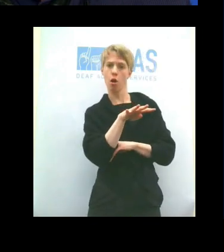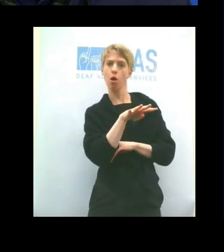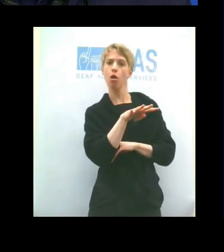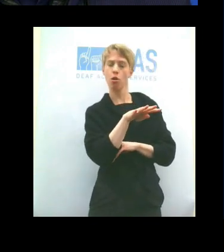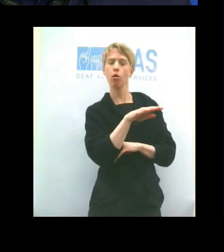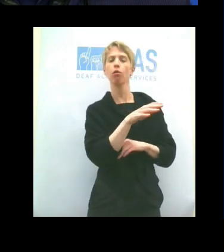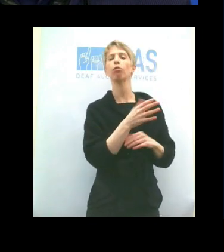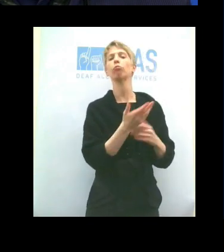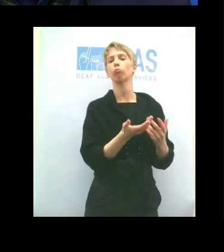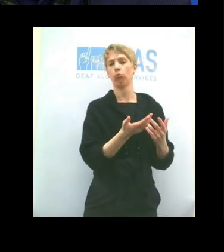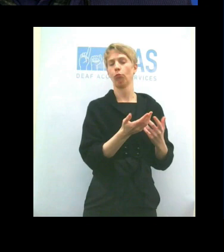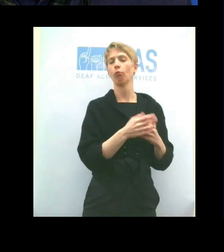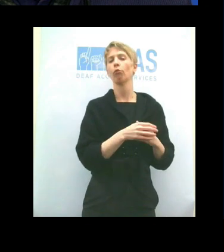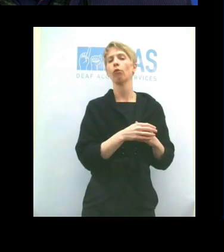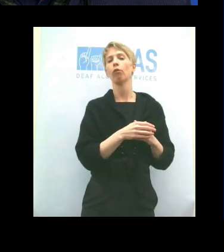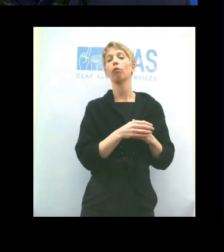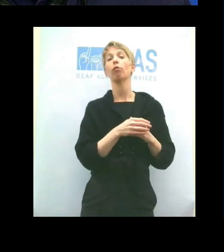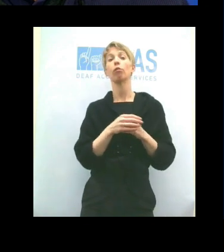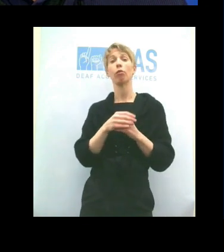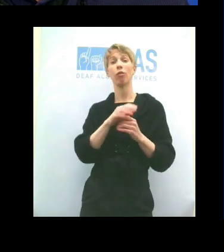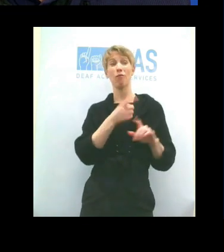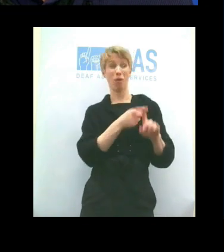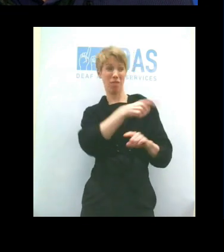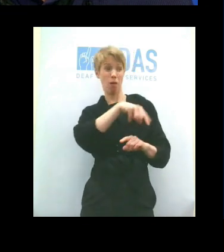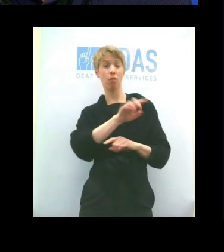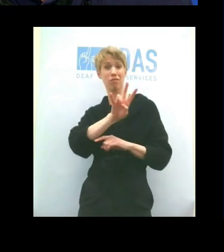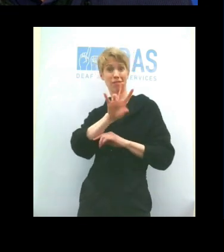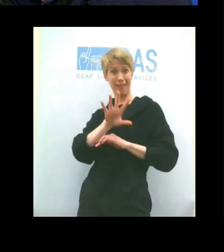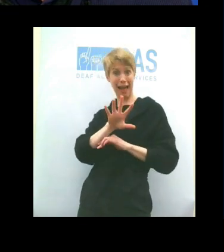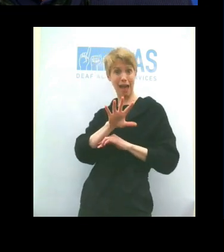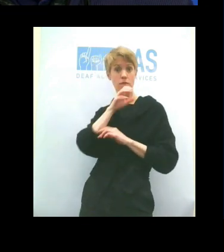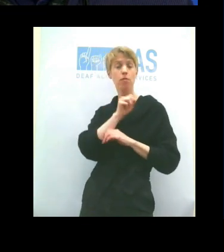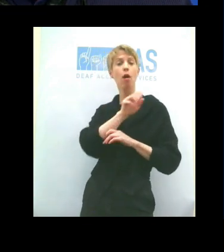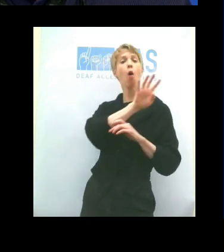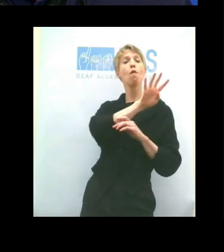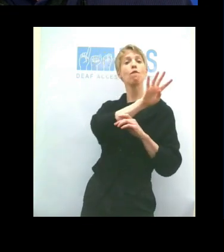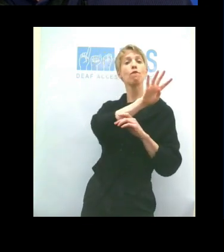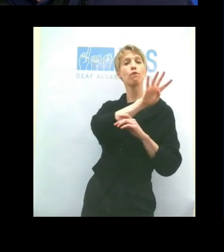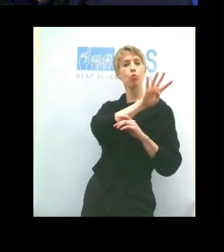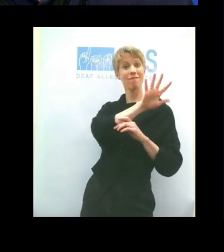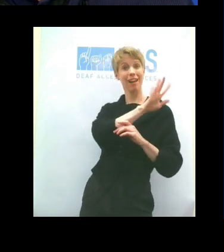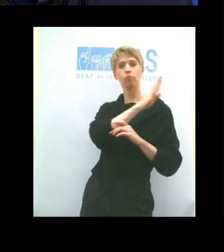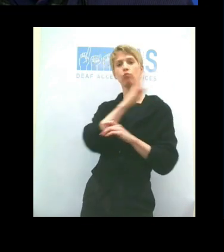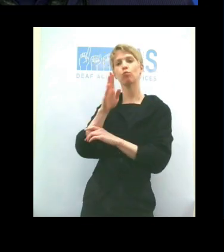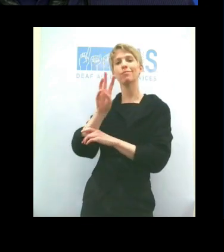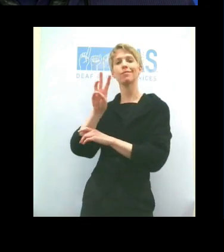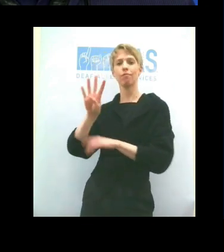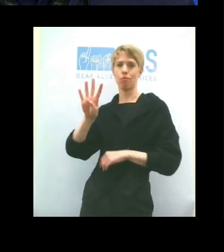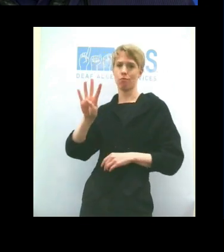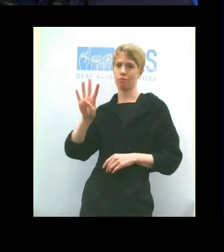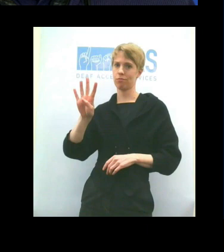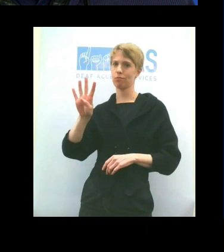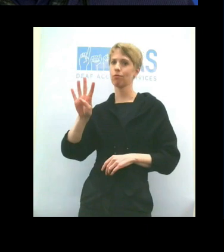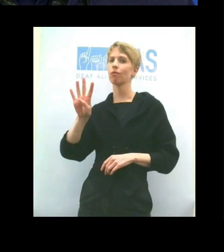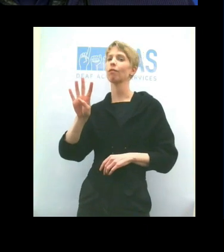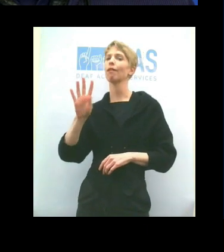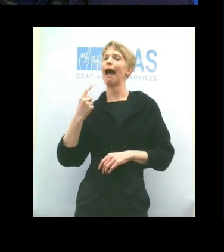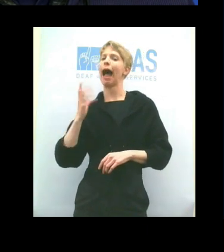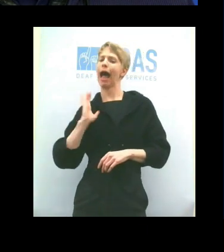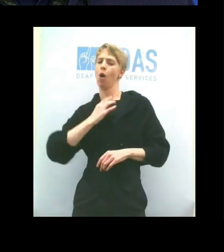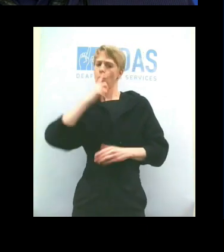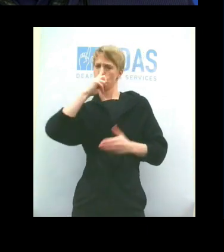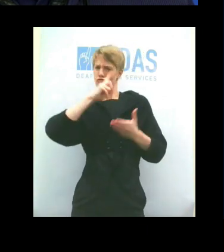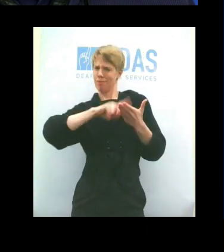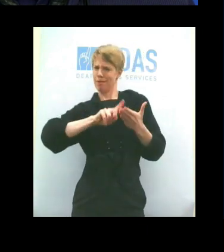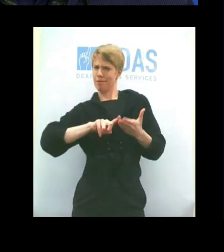hospitals. 75 were 45 to 64. Based on our analysis,